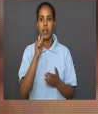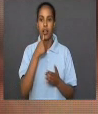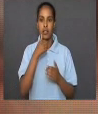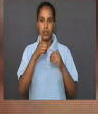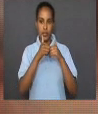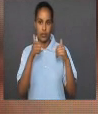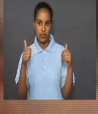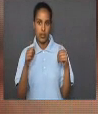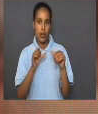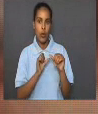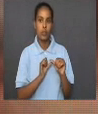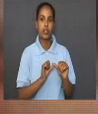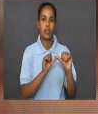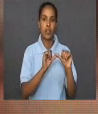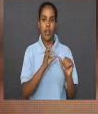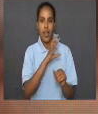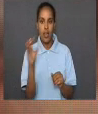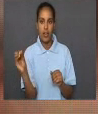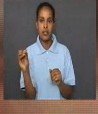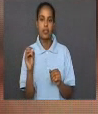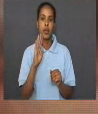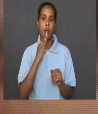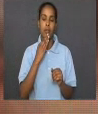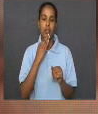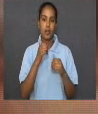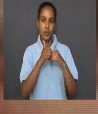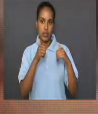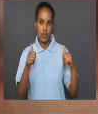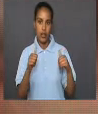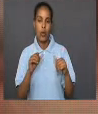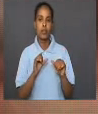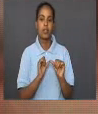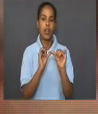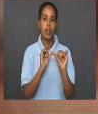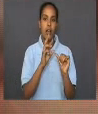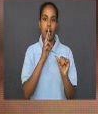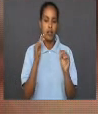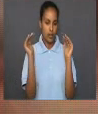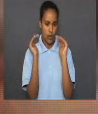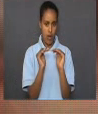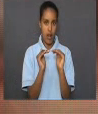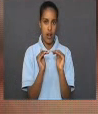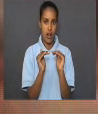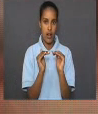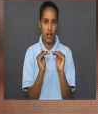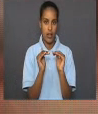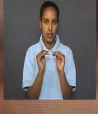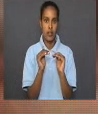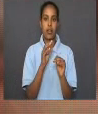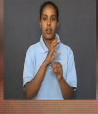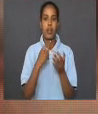If the acid dissociation constant and the base dissociation constant are